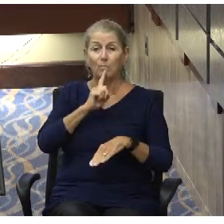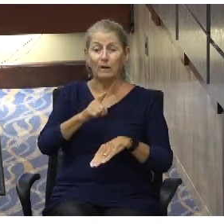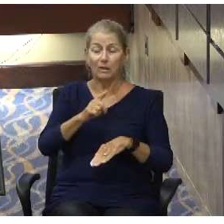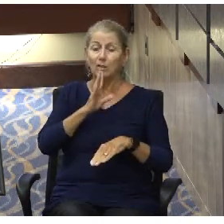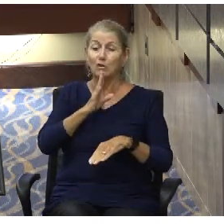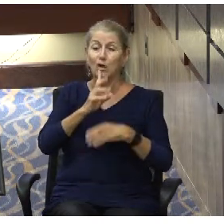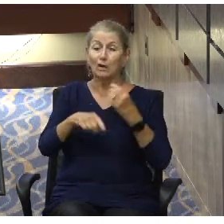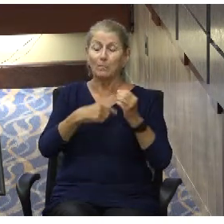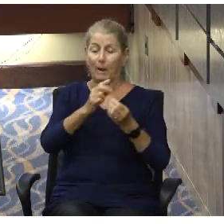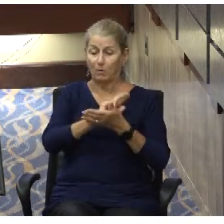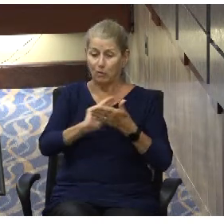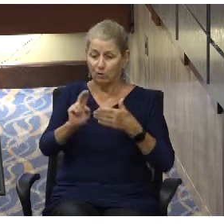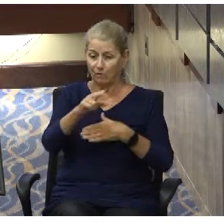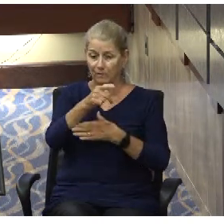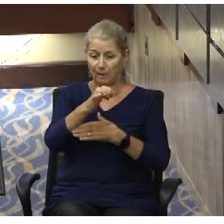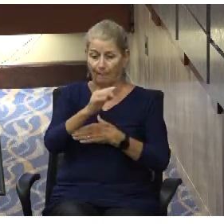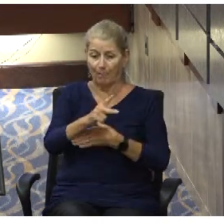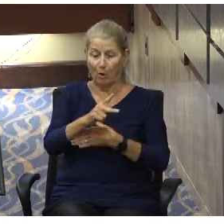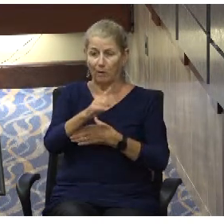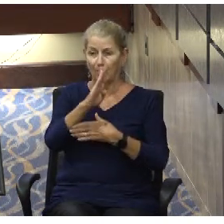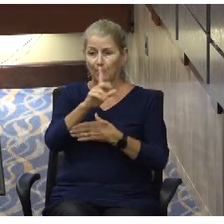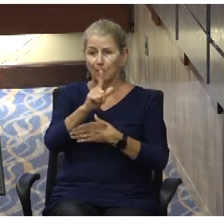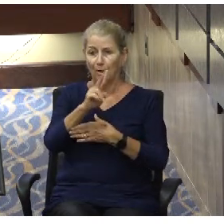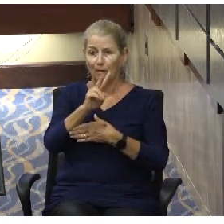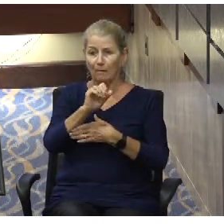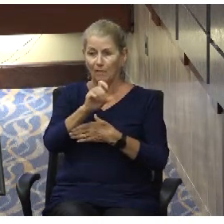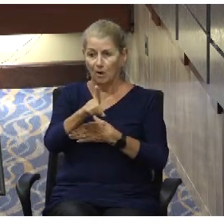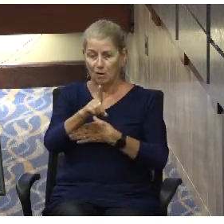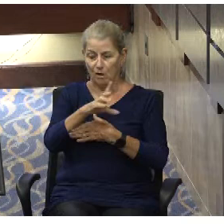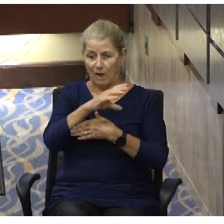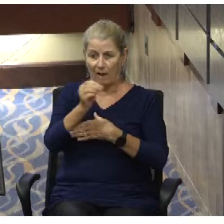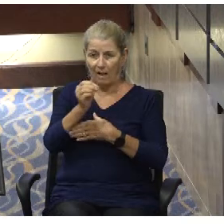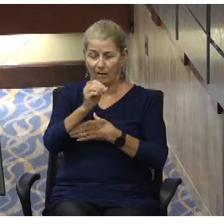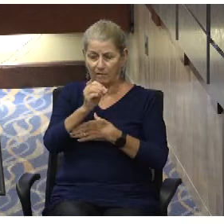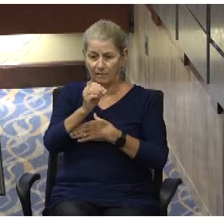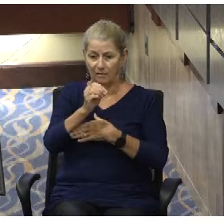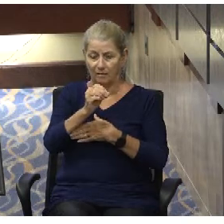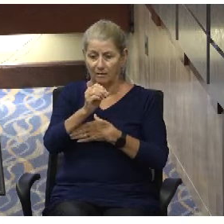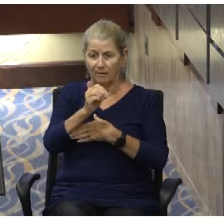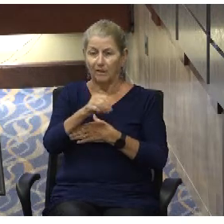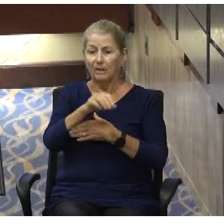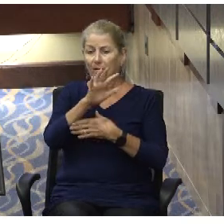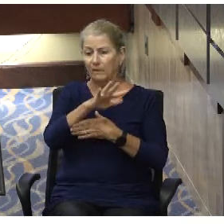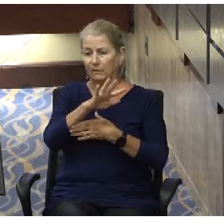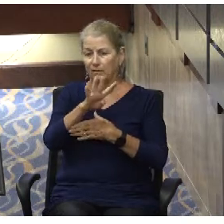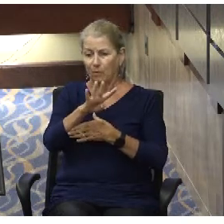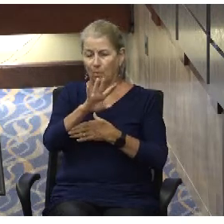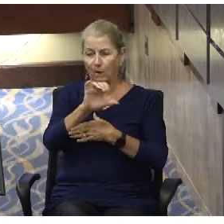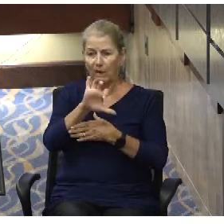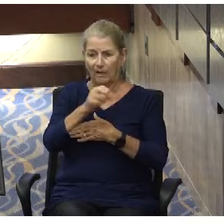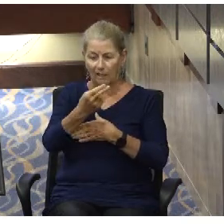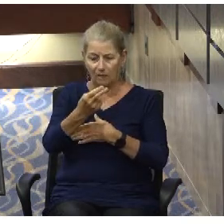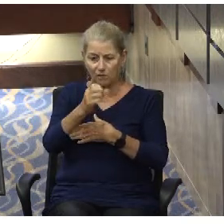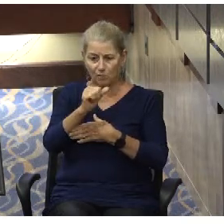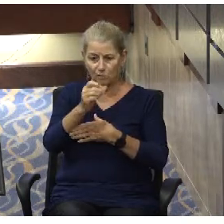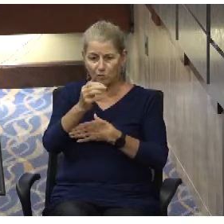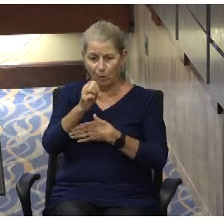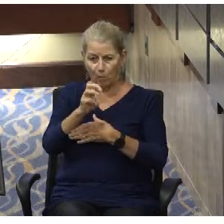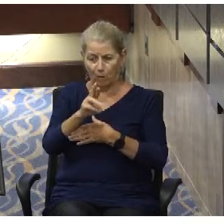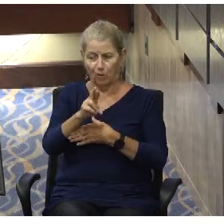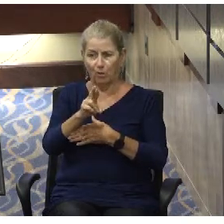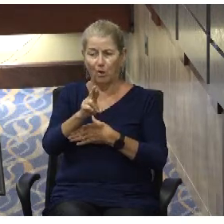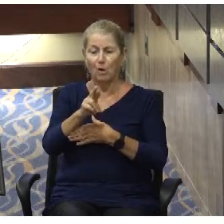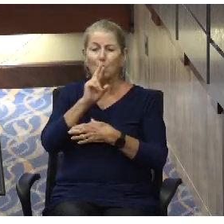University Parks Boulevard CIPP and manhole replacement, University Parks Boulevard 54-inch sewer, Riverfront